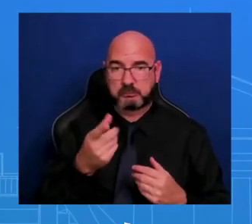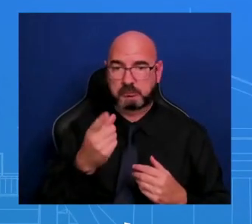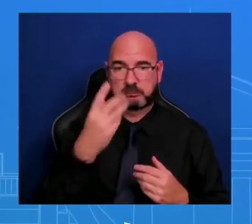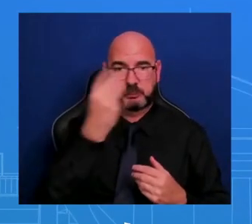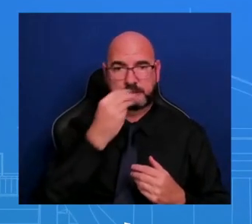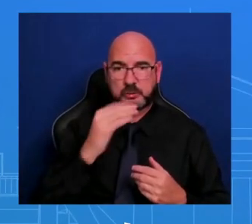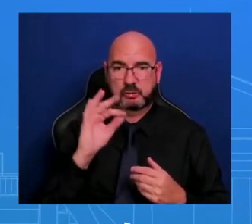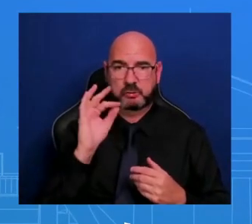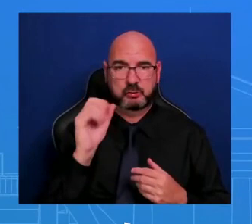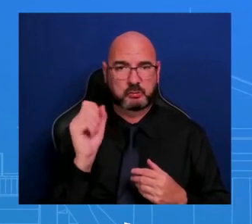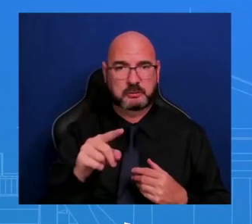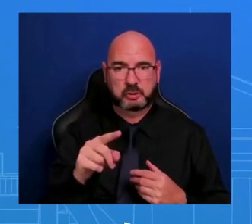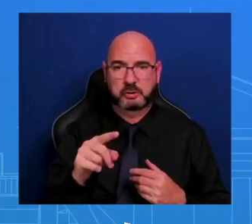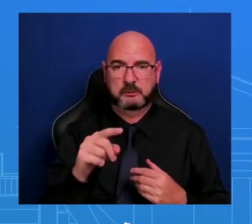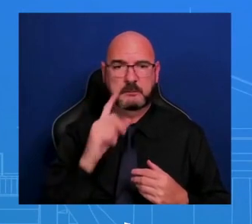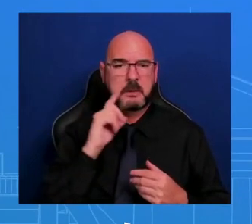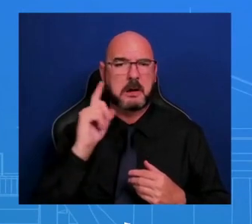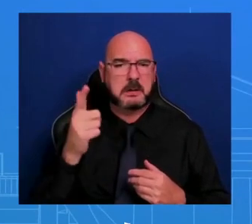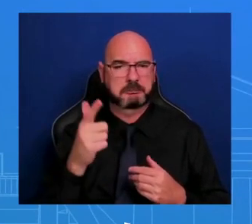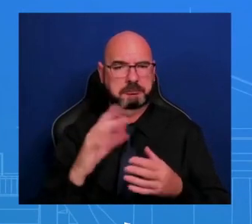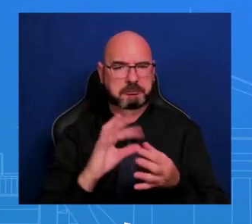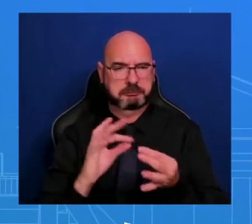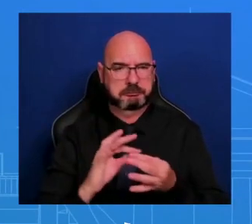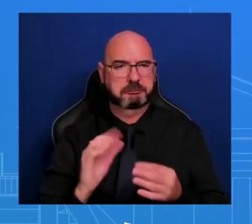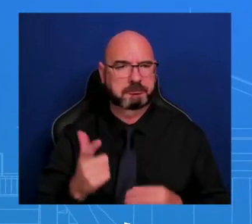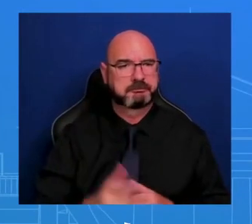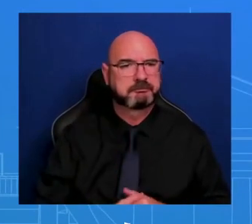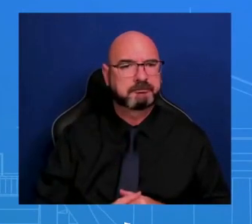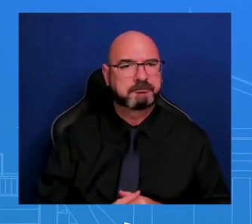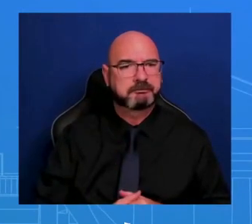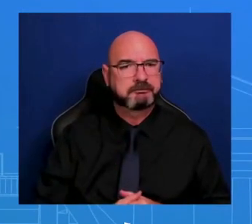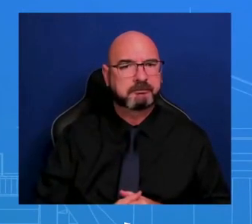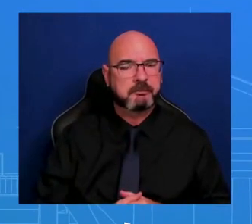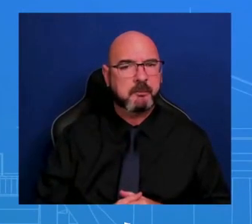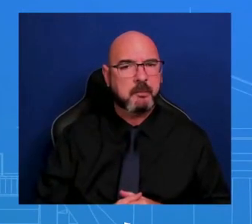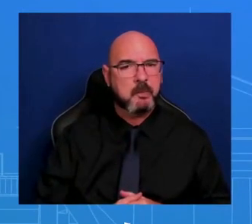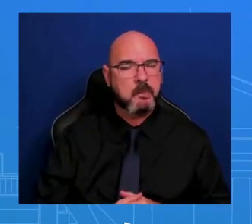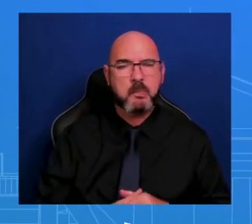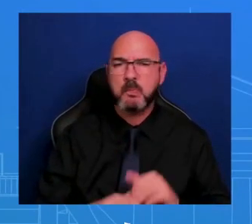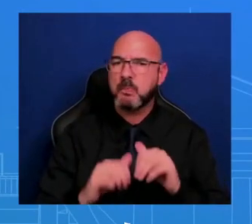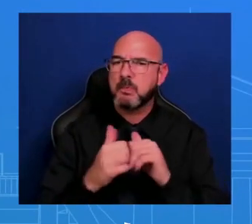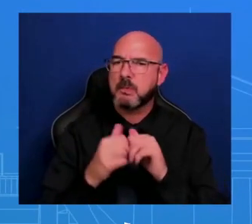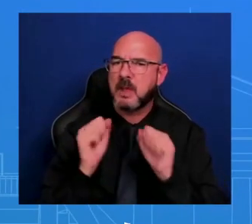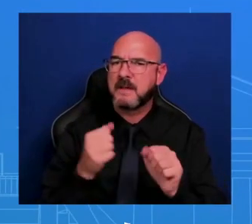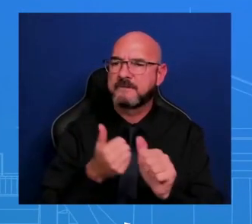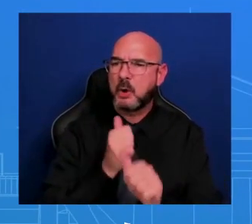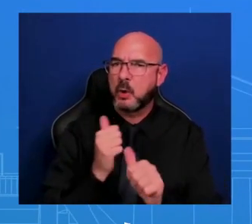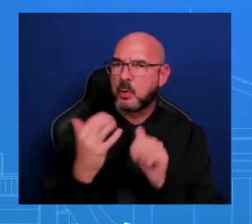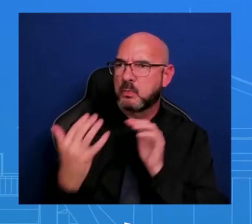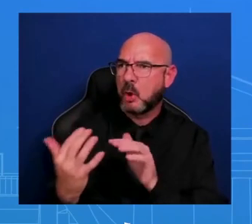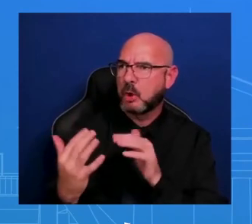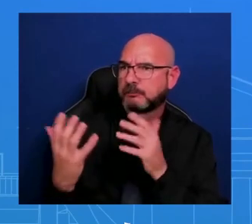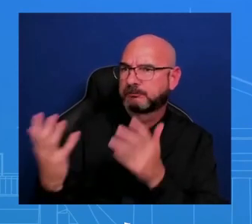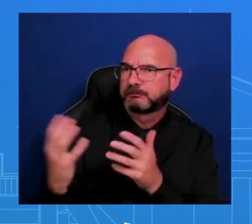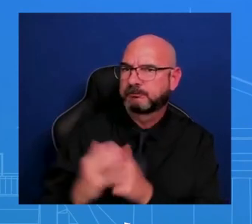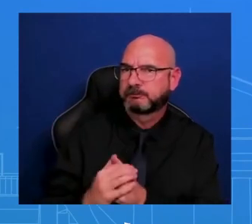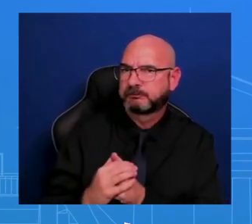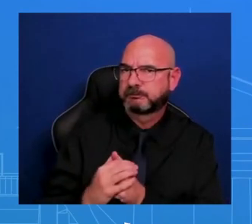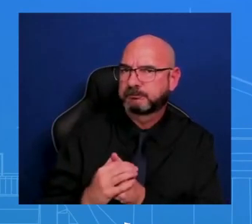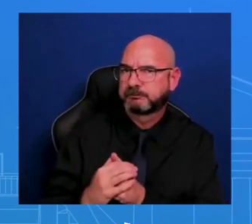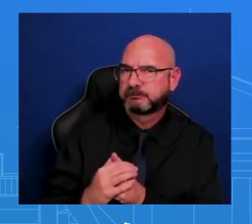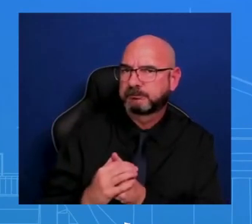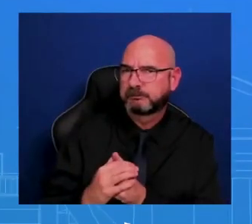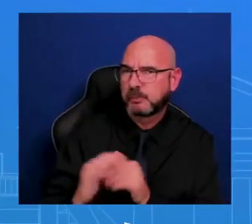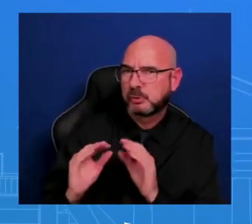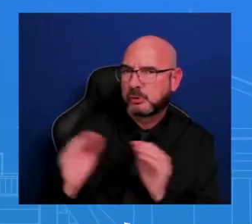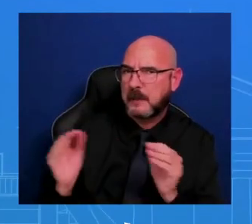scenario to avert the war now. That was my point, really. There's no other scenario to avert the war.